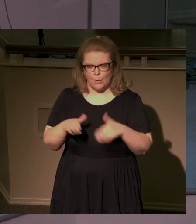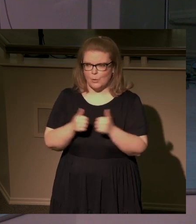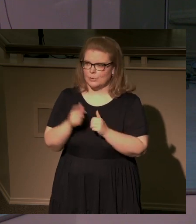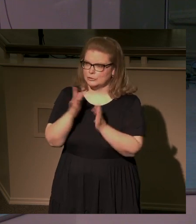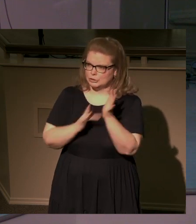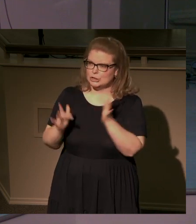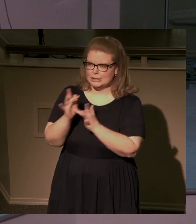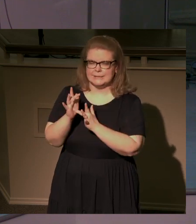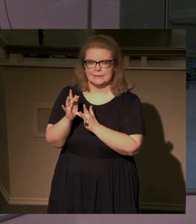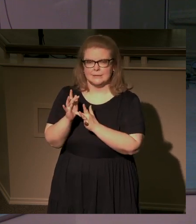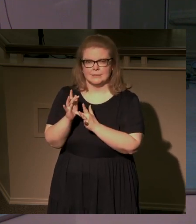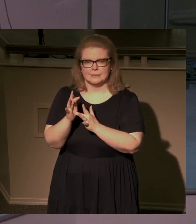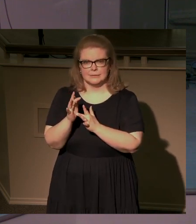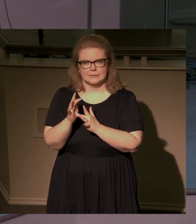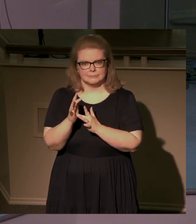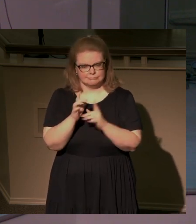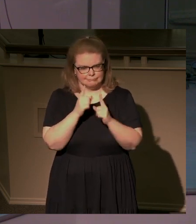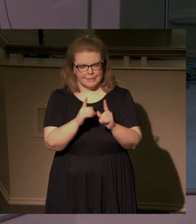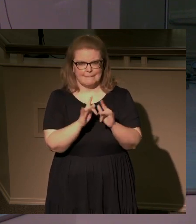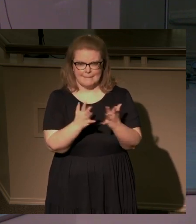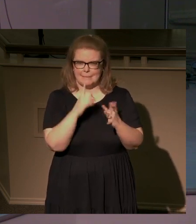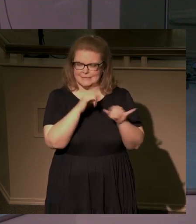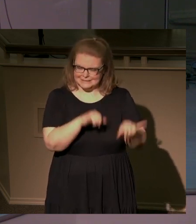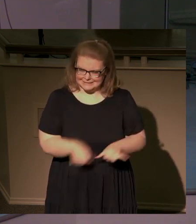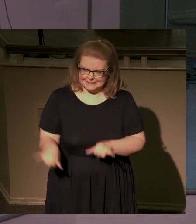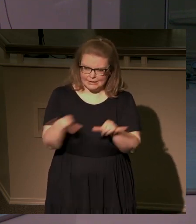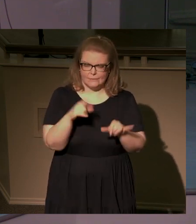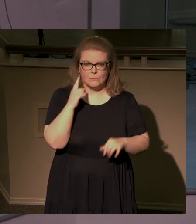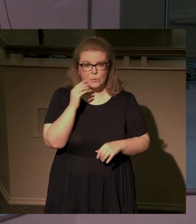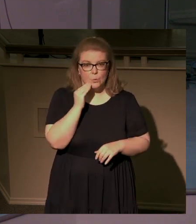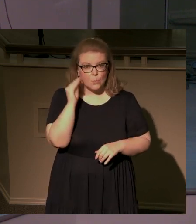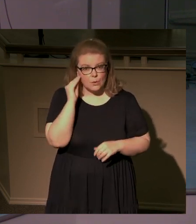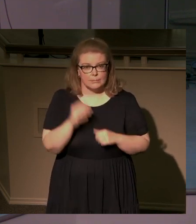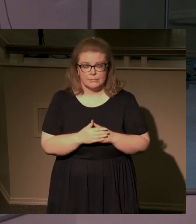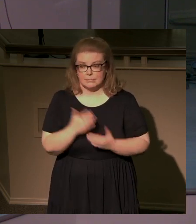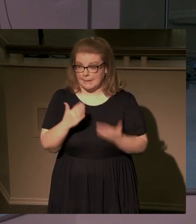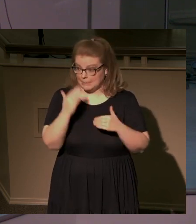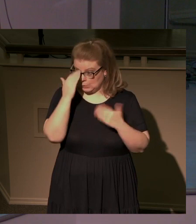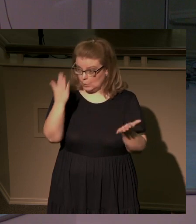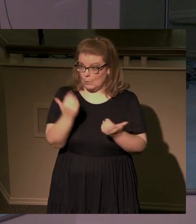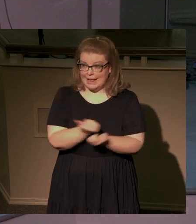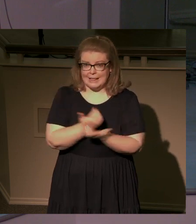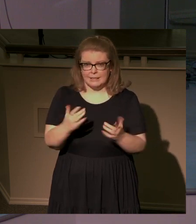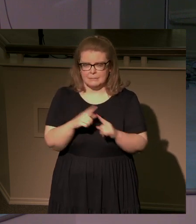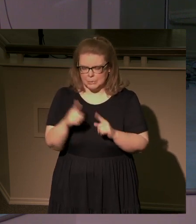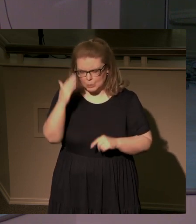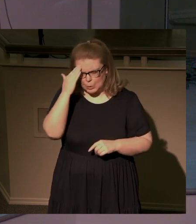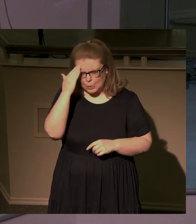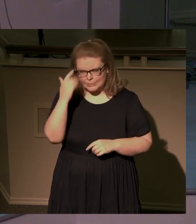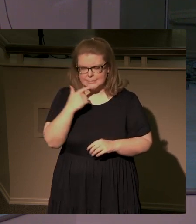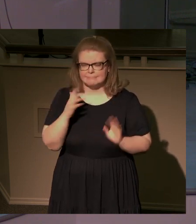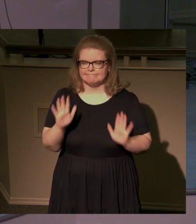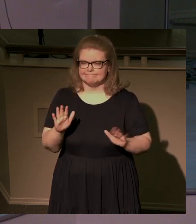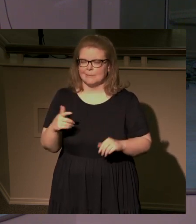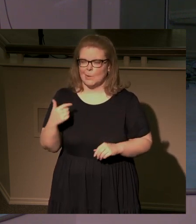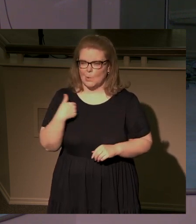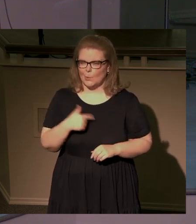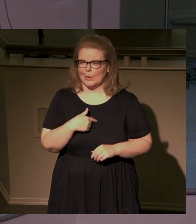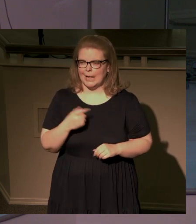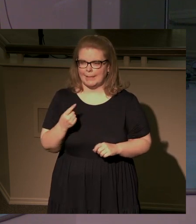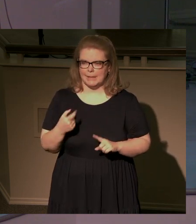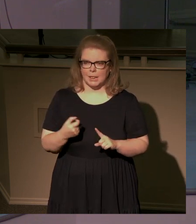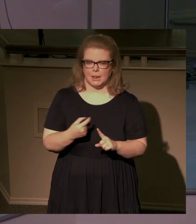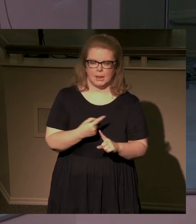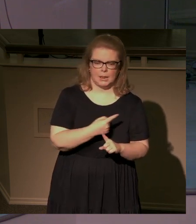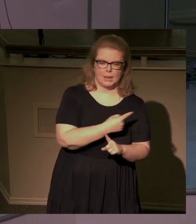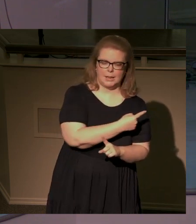Bible as the common standard for the home. You may not know anything, but you know enough to say, listen, We've been going a wrong direction, and